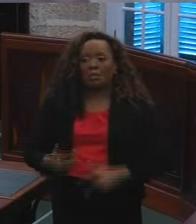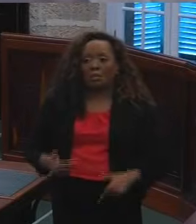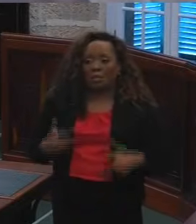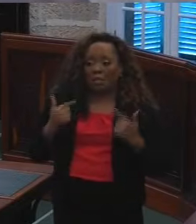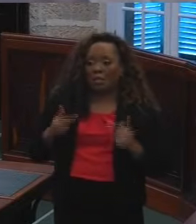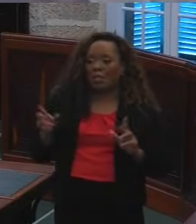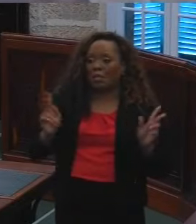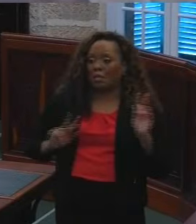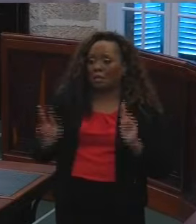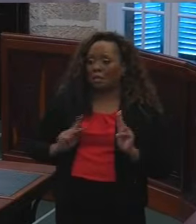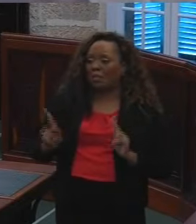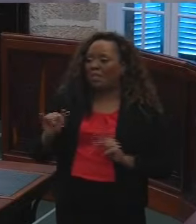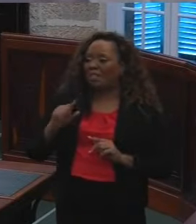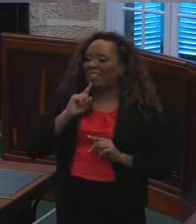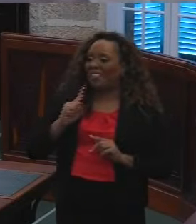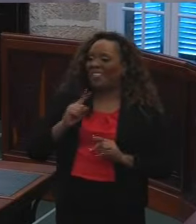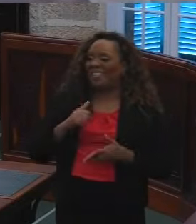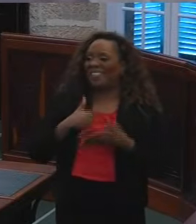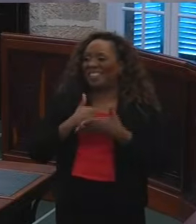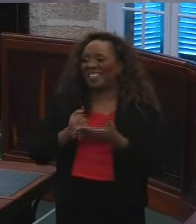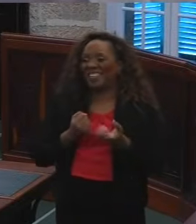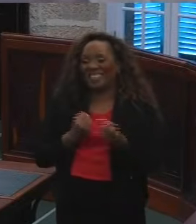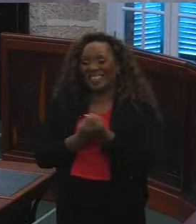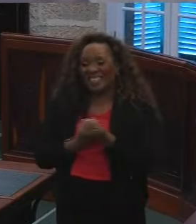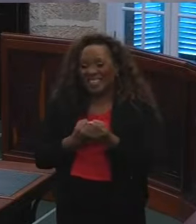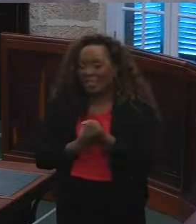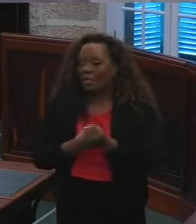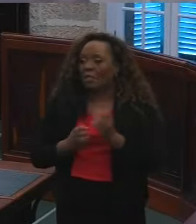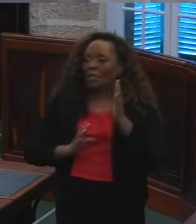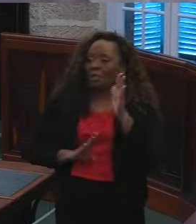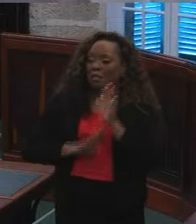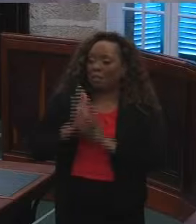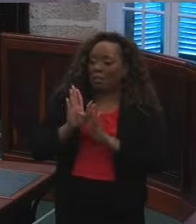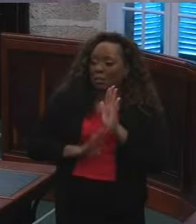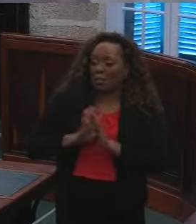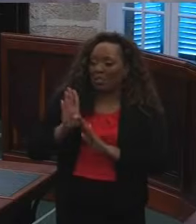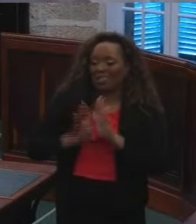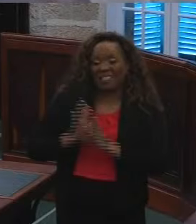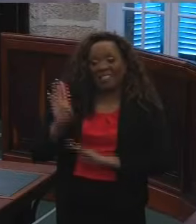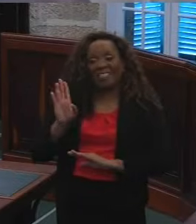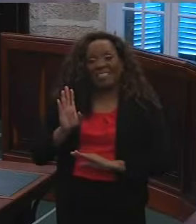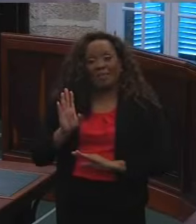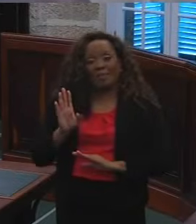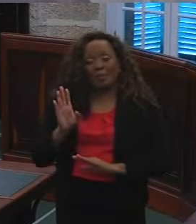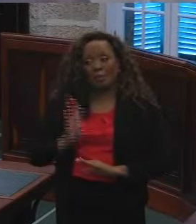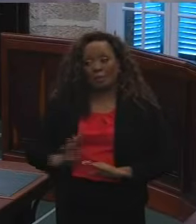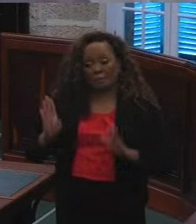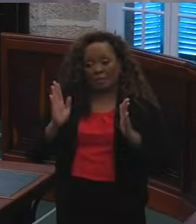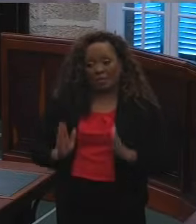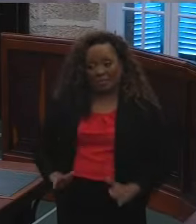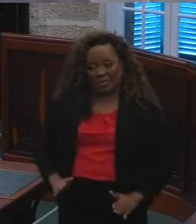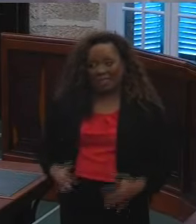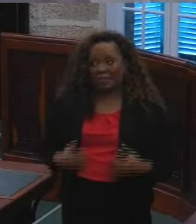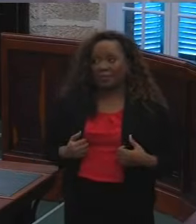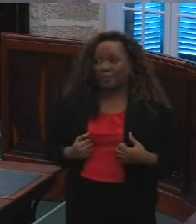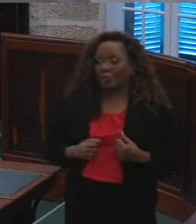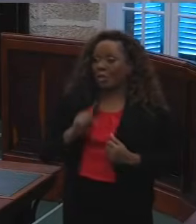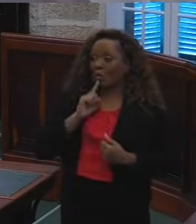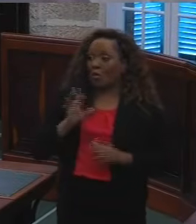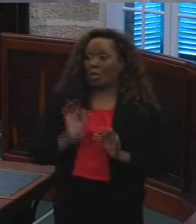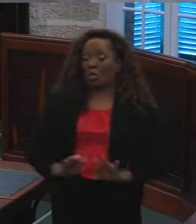have contributed immensely to the development of Barbados. A very important part of the